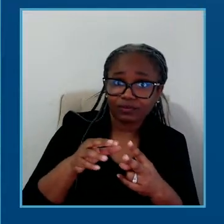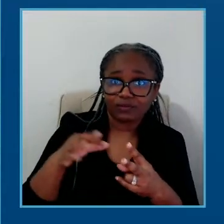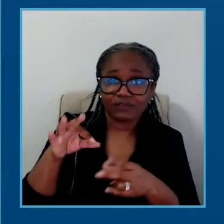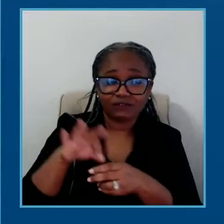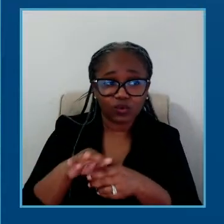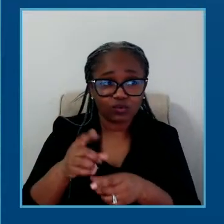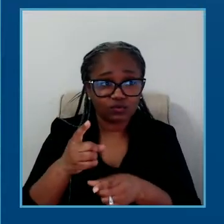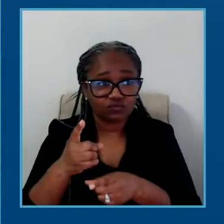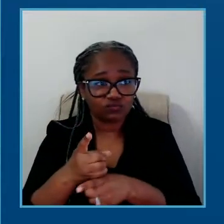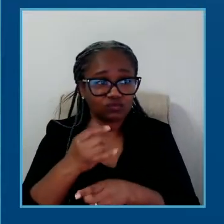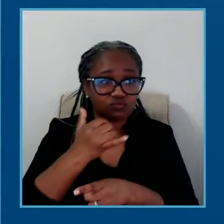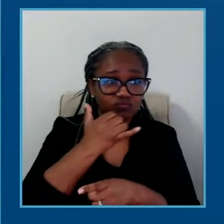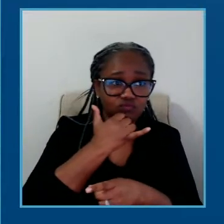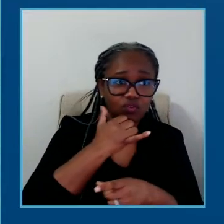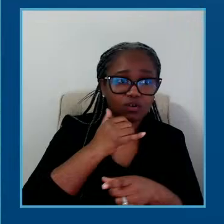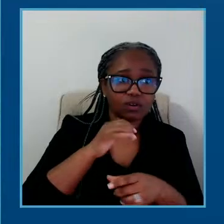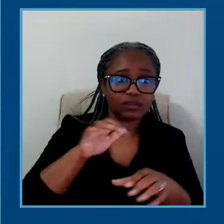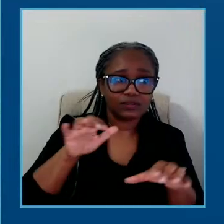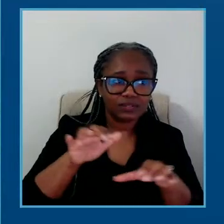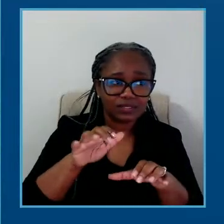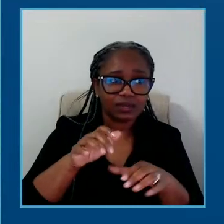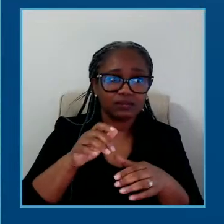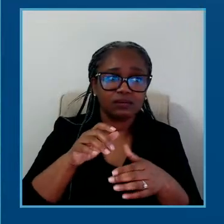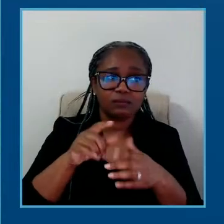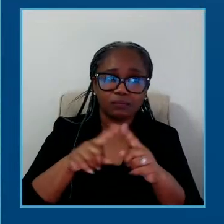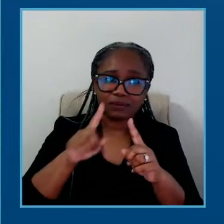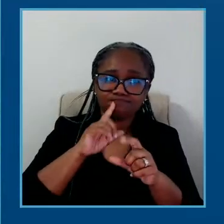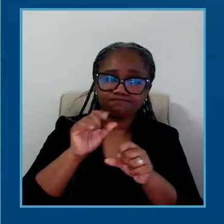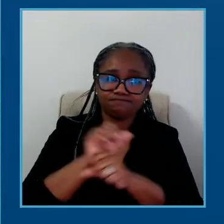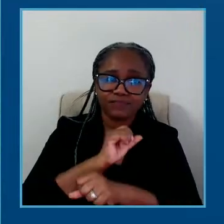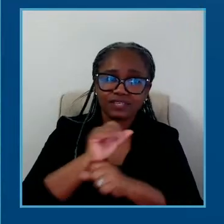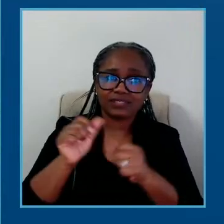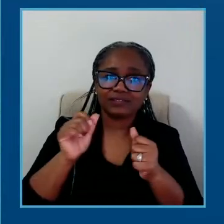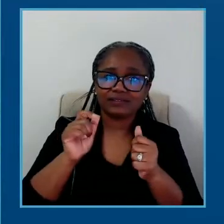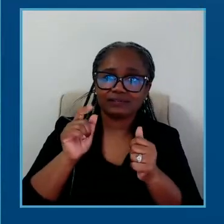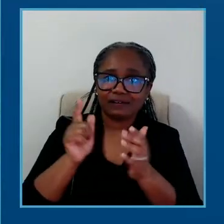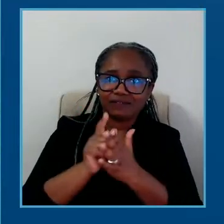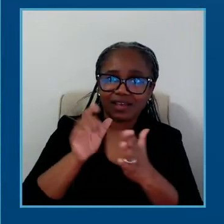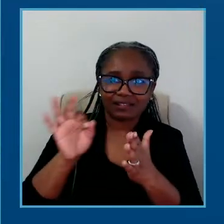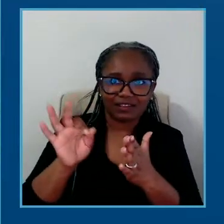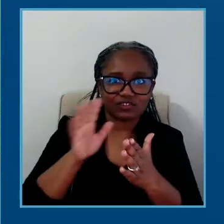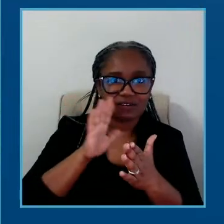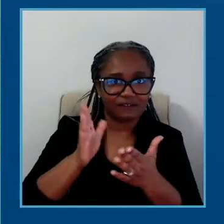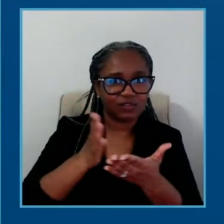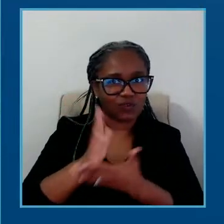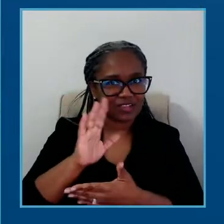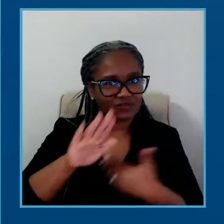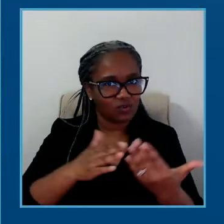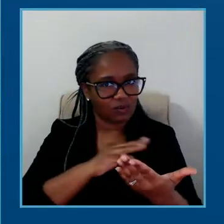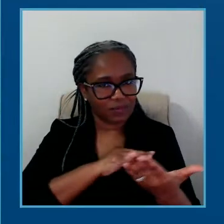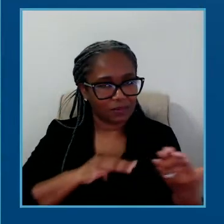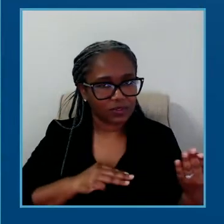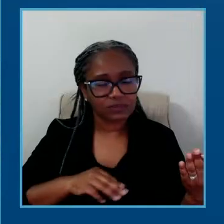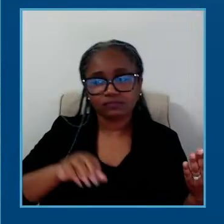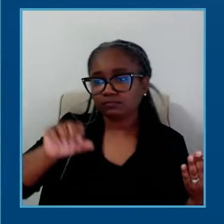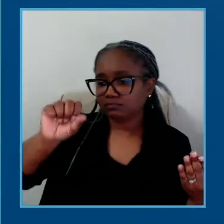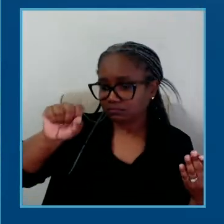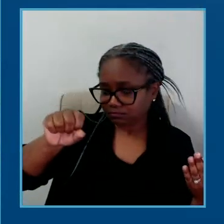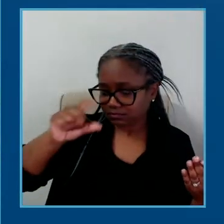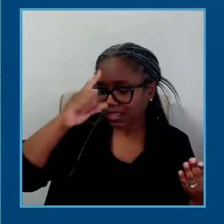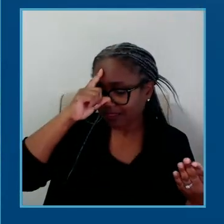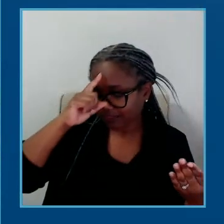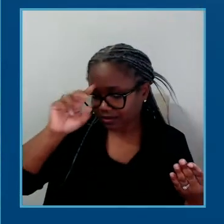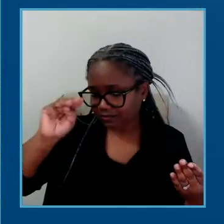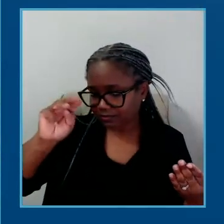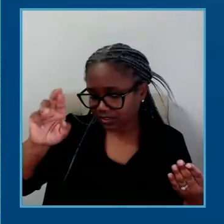principles of parliamentary law, and basic rights of individual members? Yeah, I mean, I think Mr. Hogg is correct that the